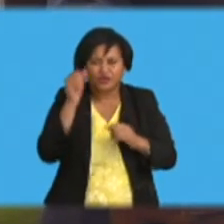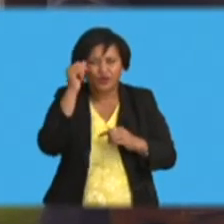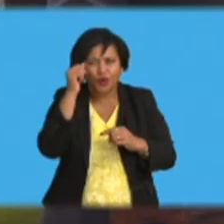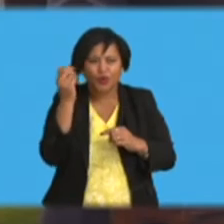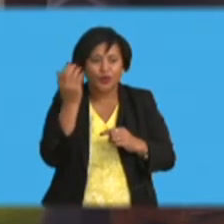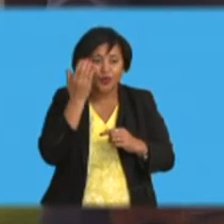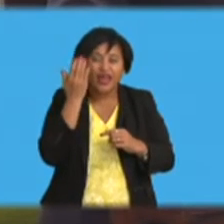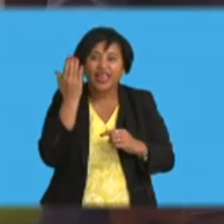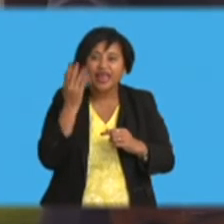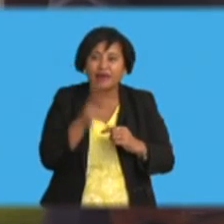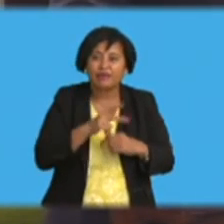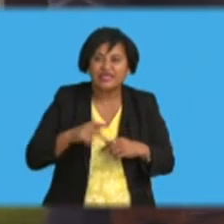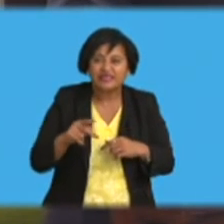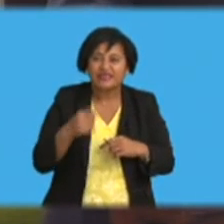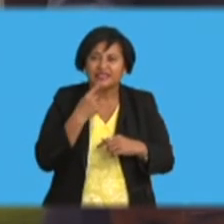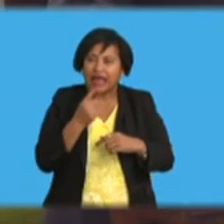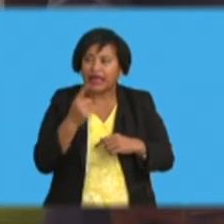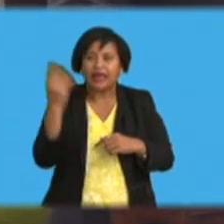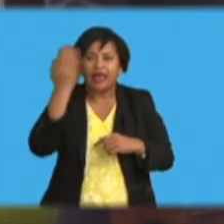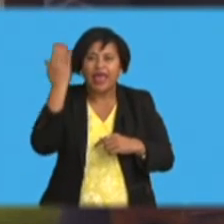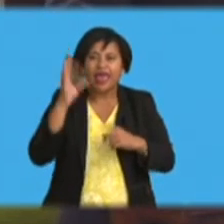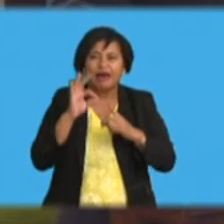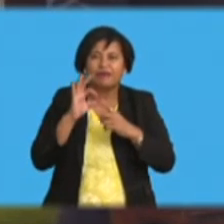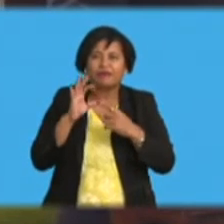to be called Air Pathetic. We obviously need to get rid of that,